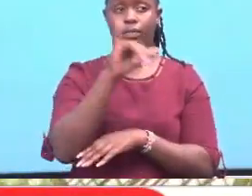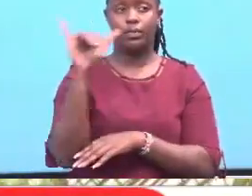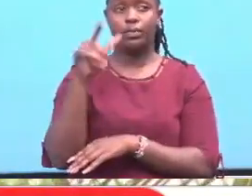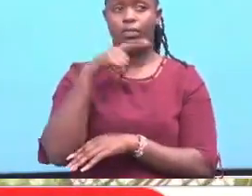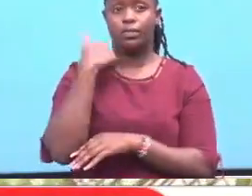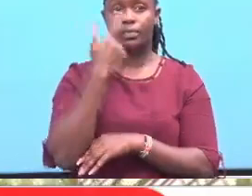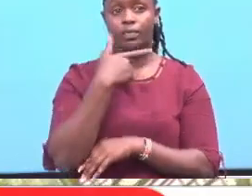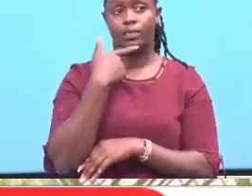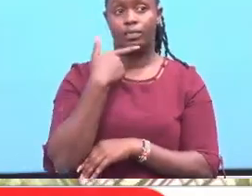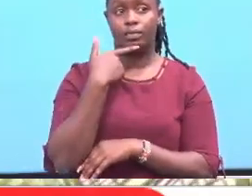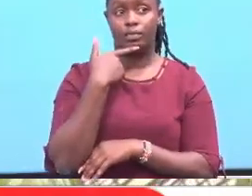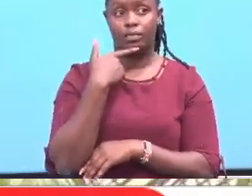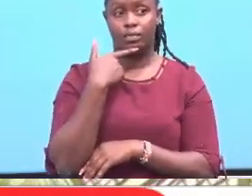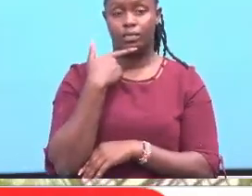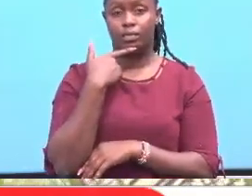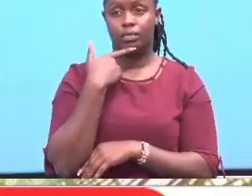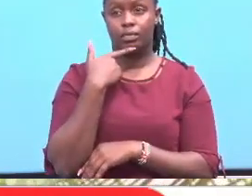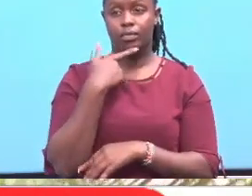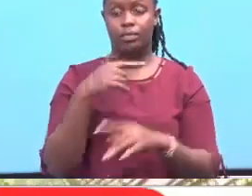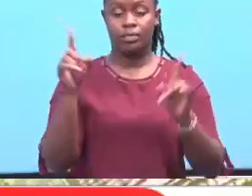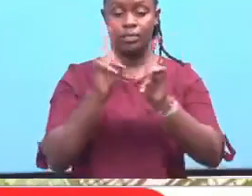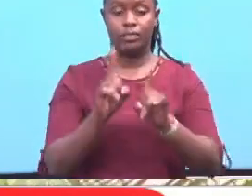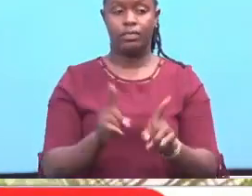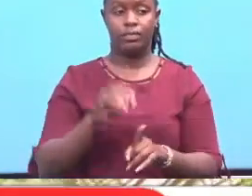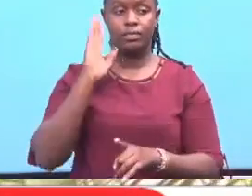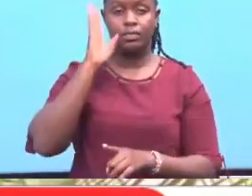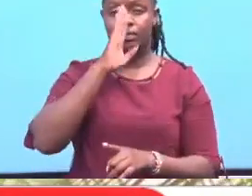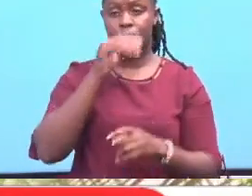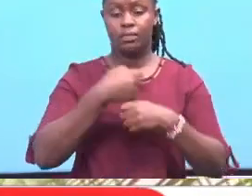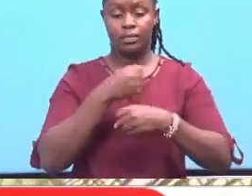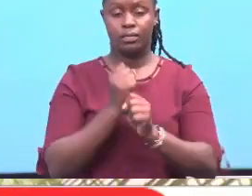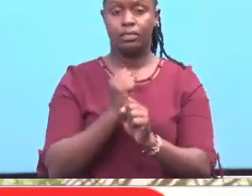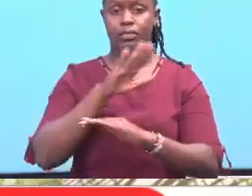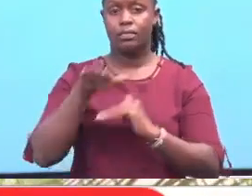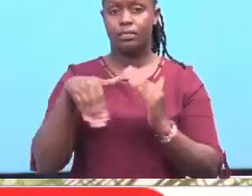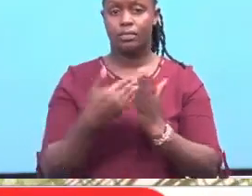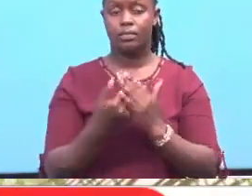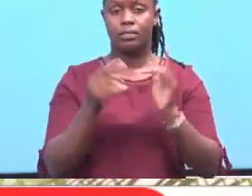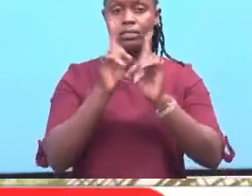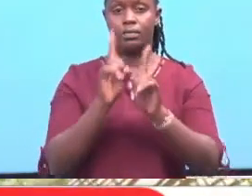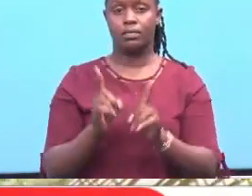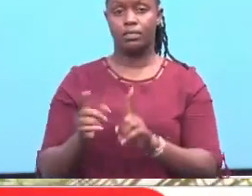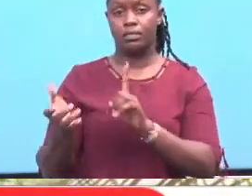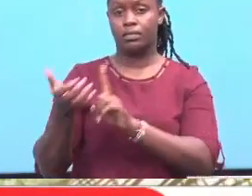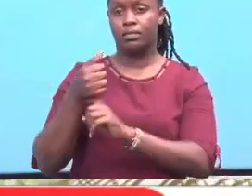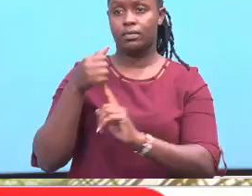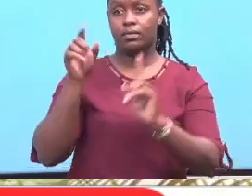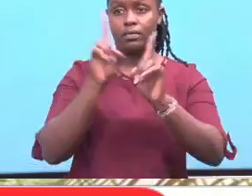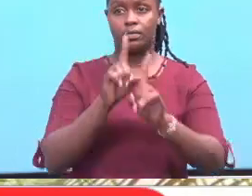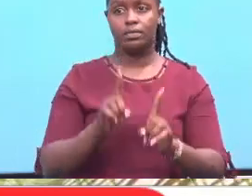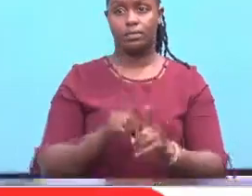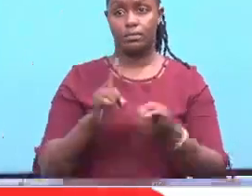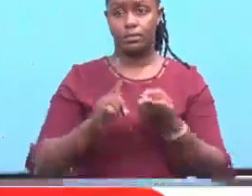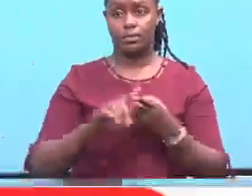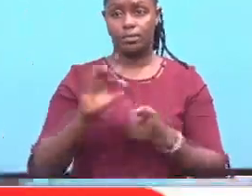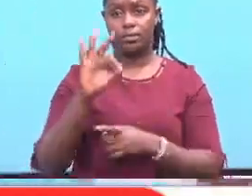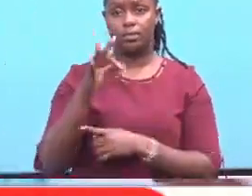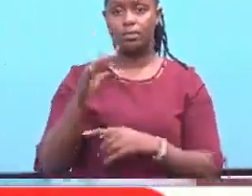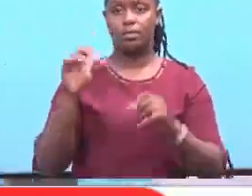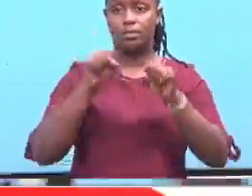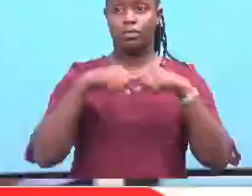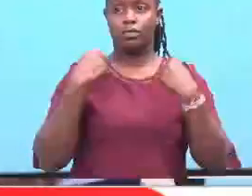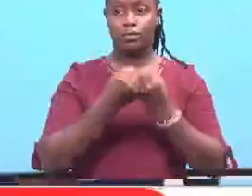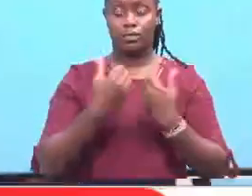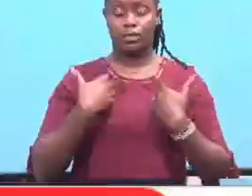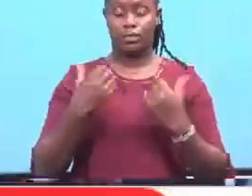are in alignment with the Sustainable Development Goals, specifically SDG 3. The Social